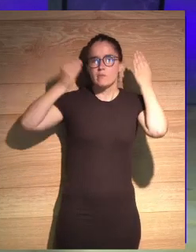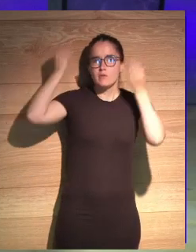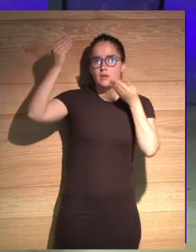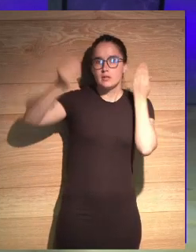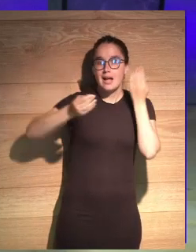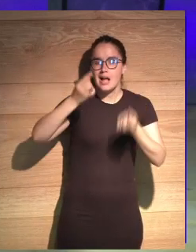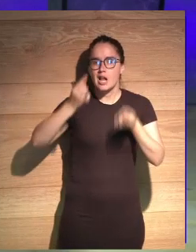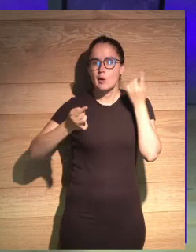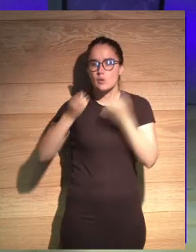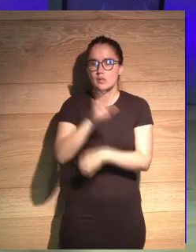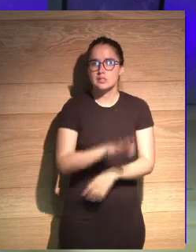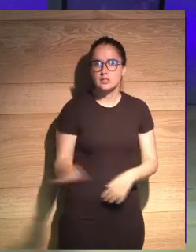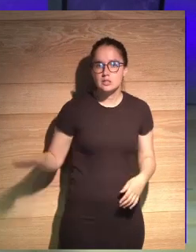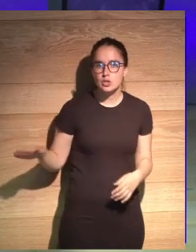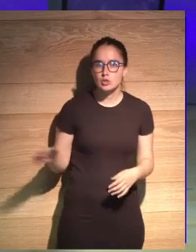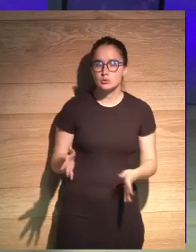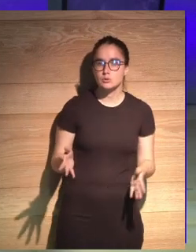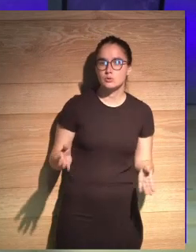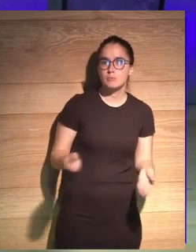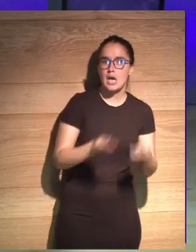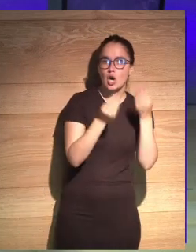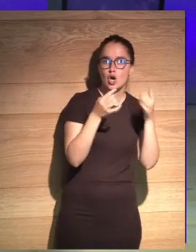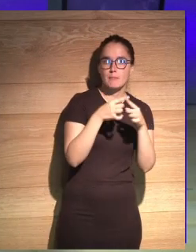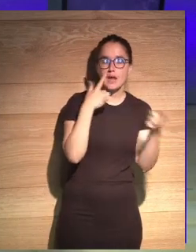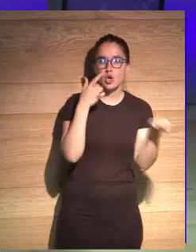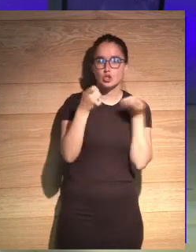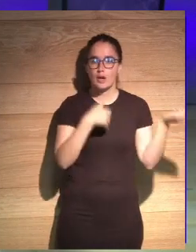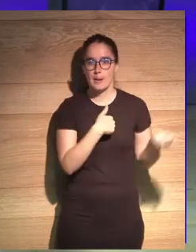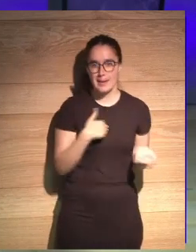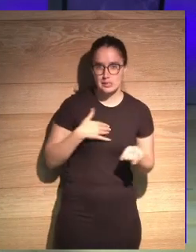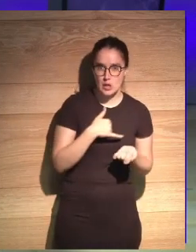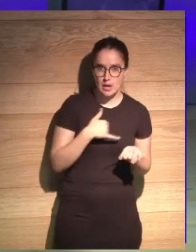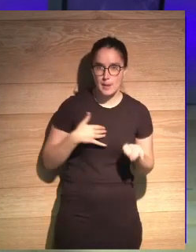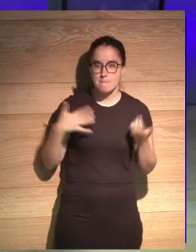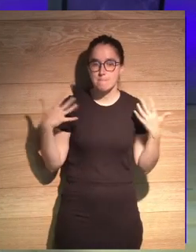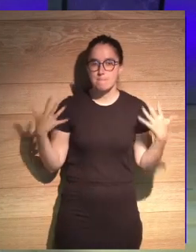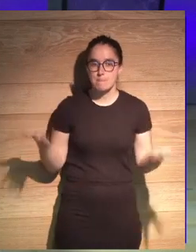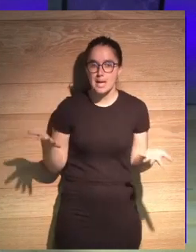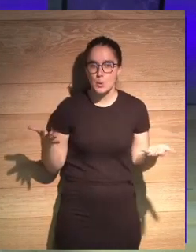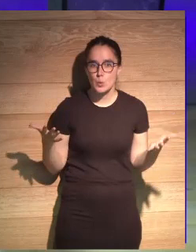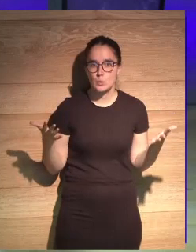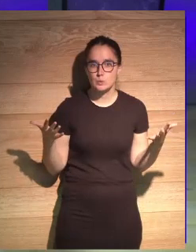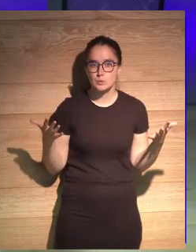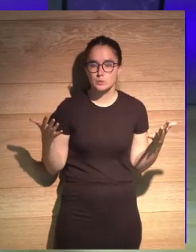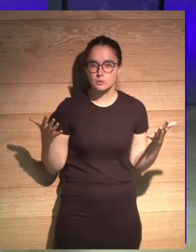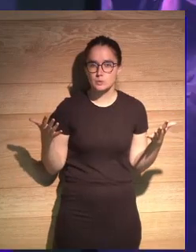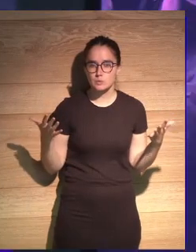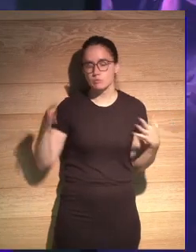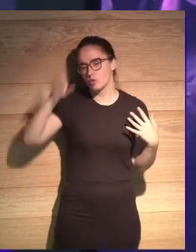one of the problems they have to solve, some children are better to control the character,